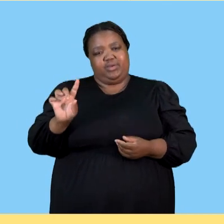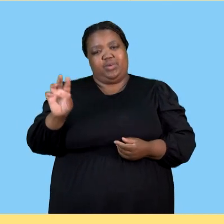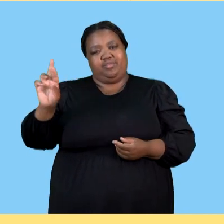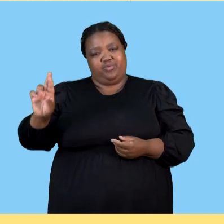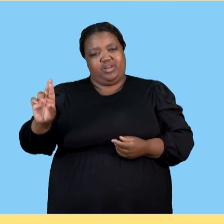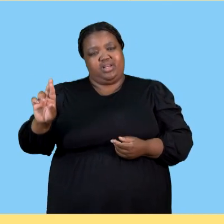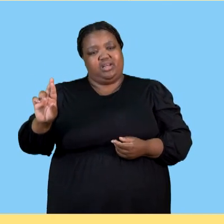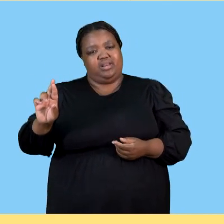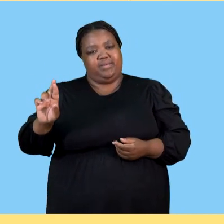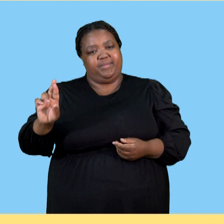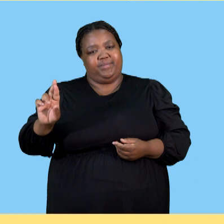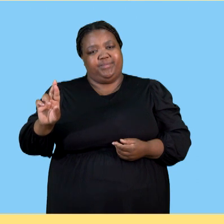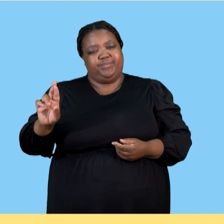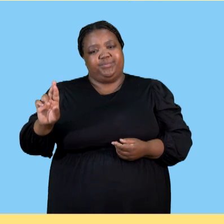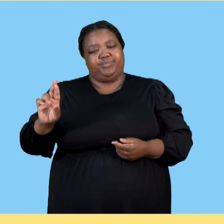91 rands